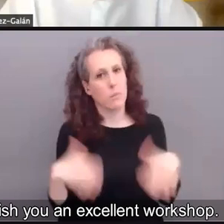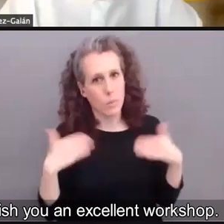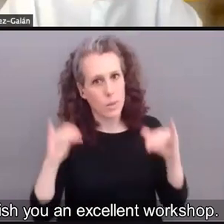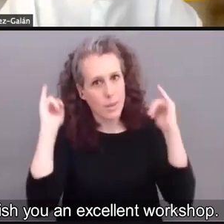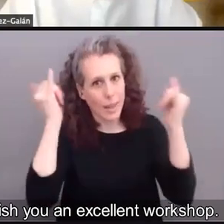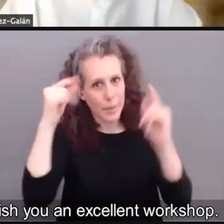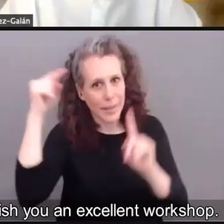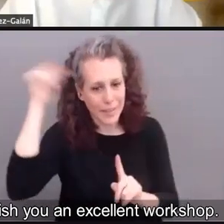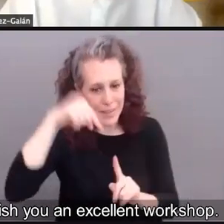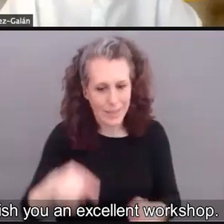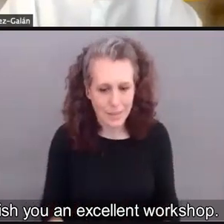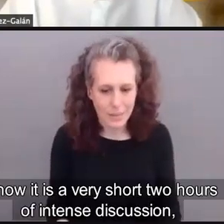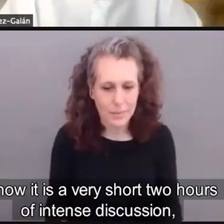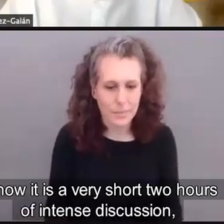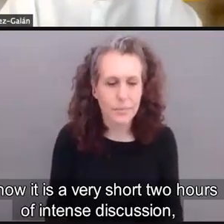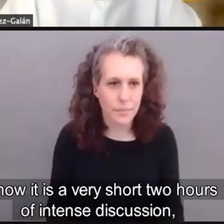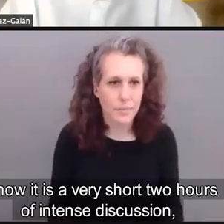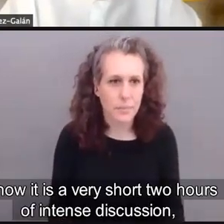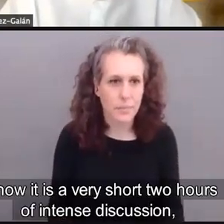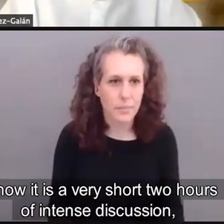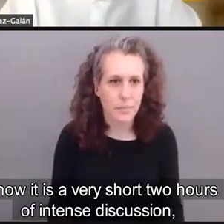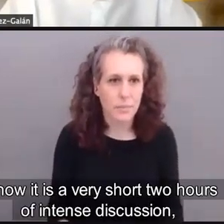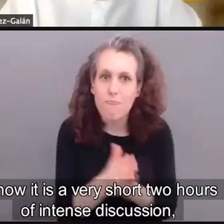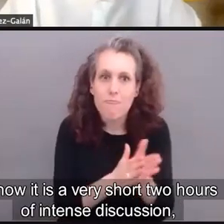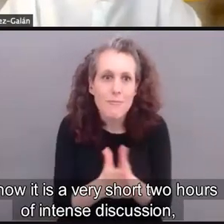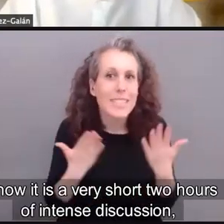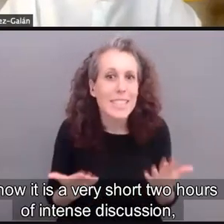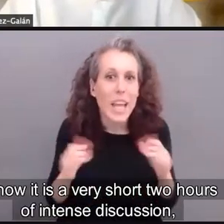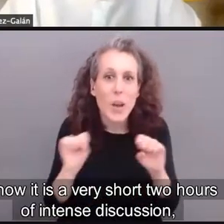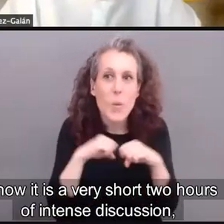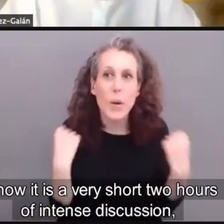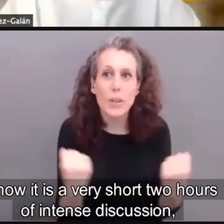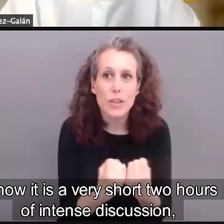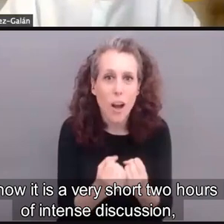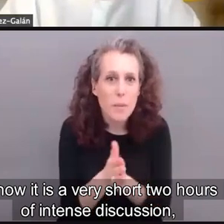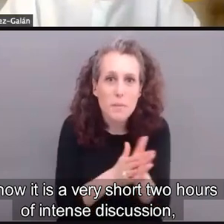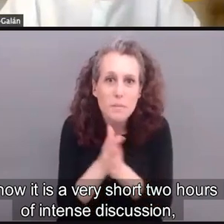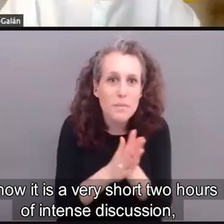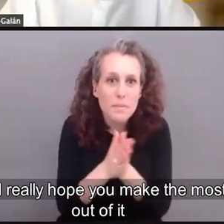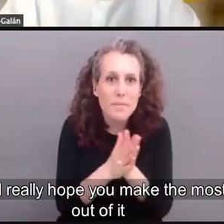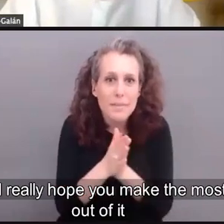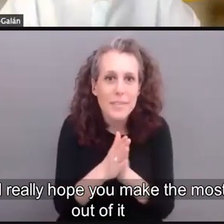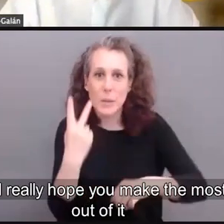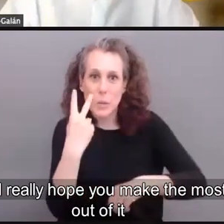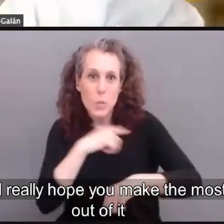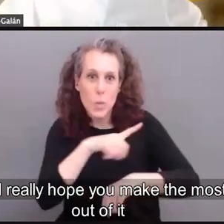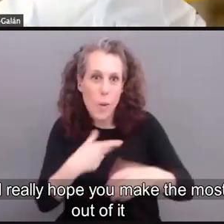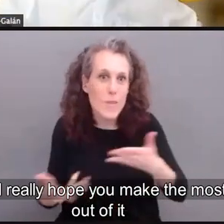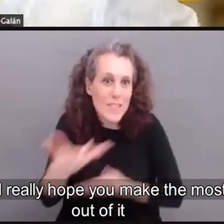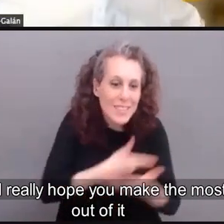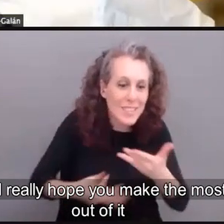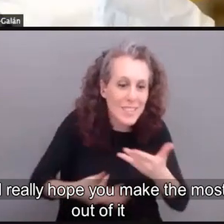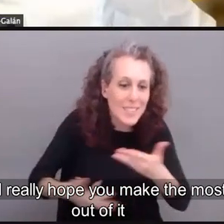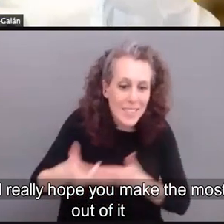you really an excellent workshop. I know that is a very short 2 hours intense discussion, but I really hope that